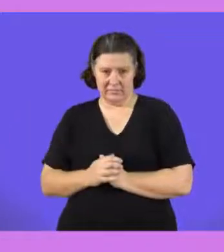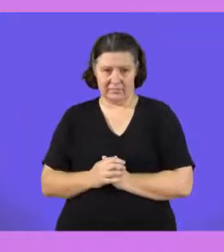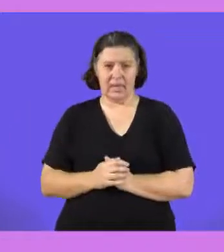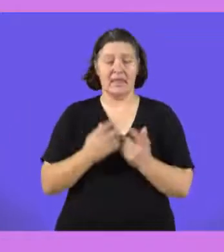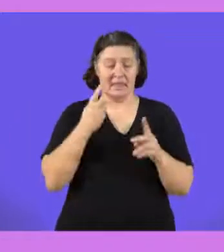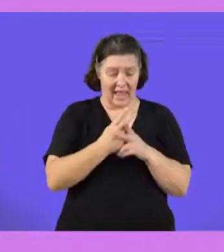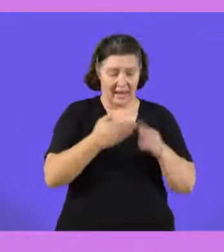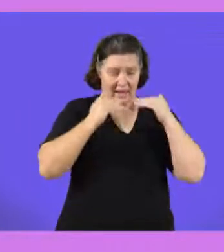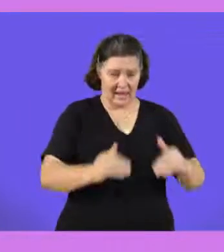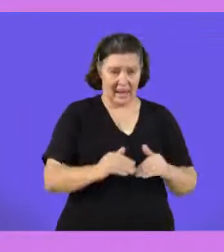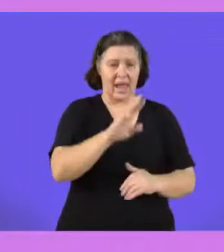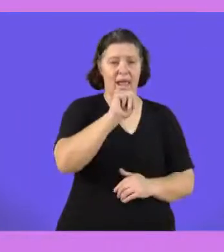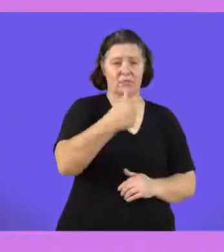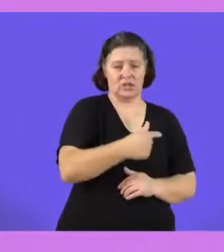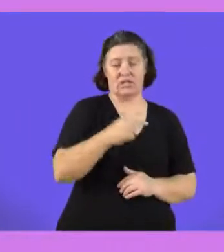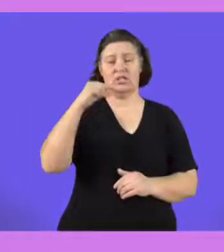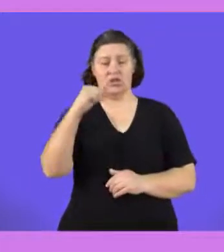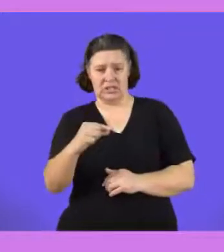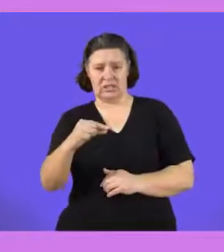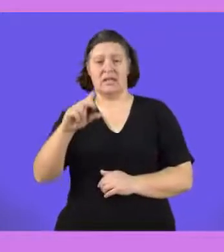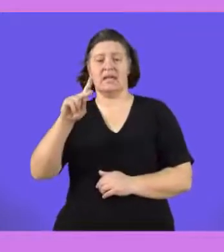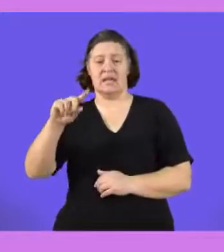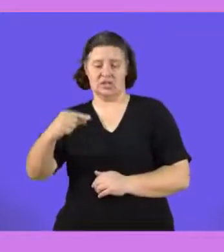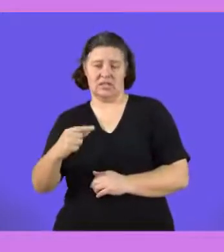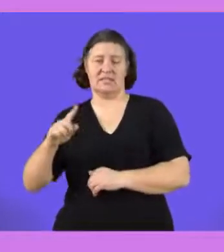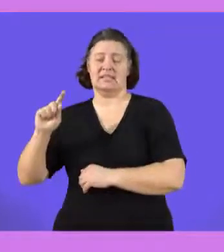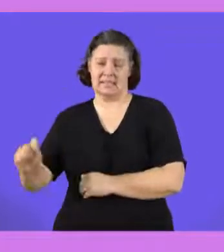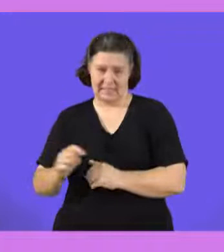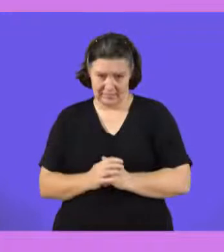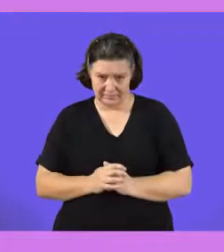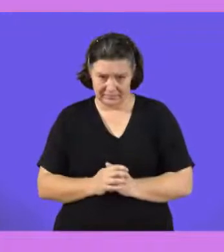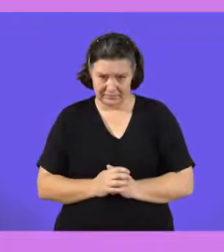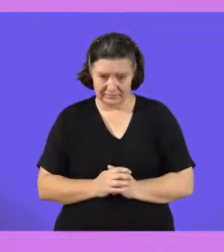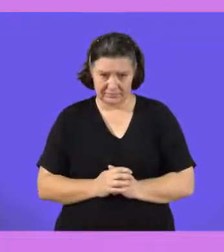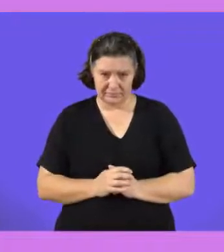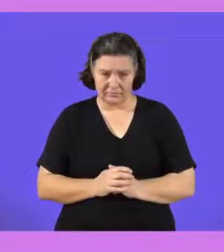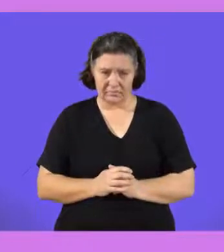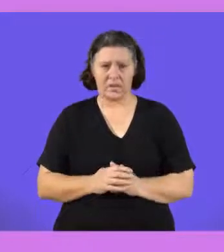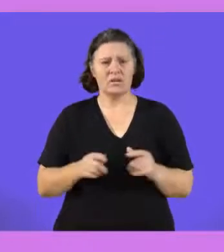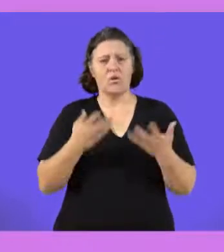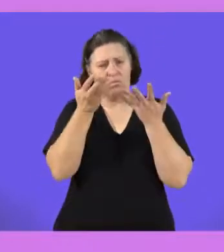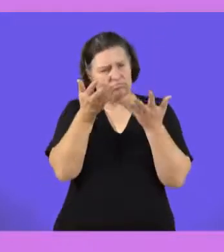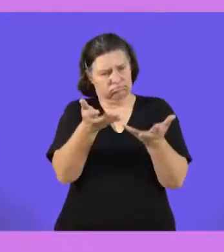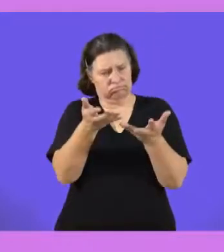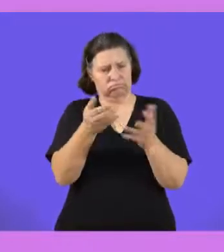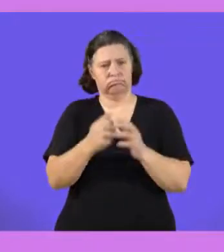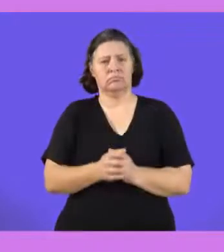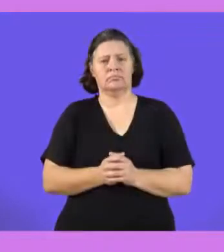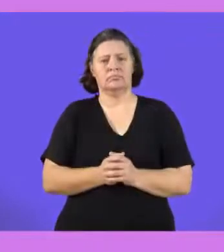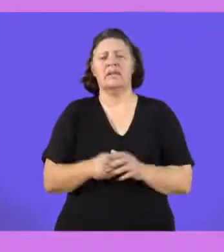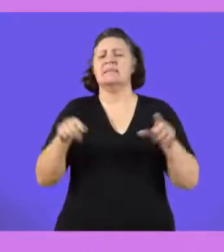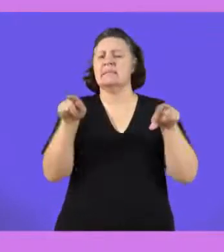Then milligrams, grams, kilograms, and tons. So this time around, it is from small to big. Now moving on,